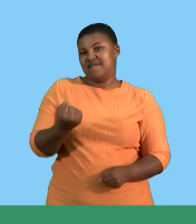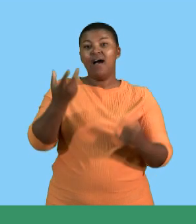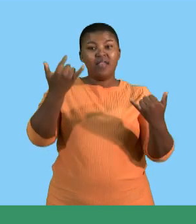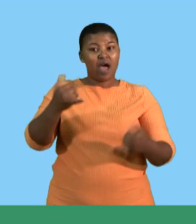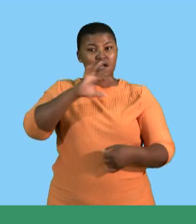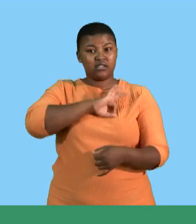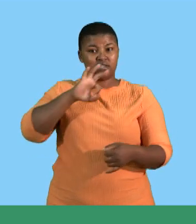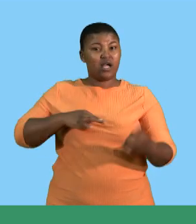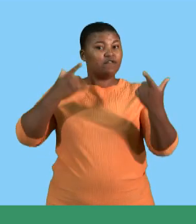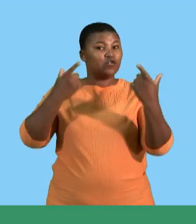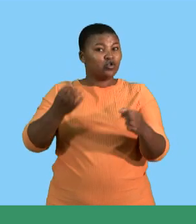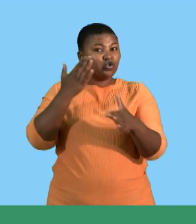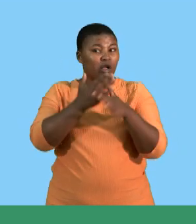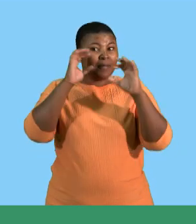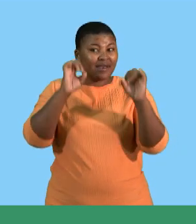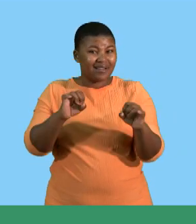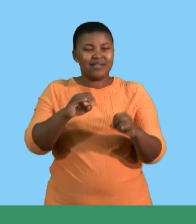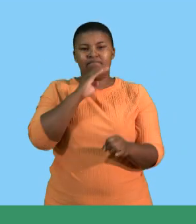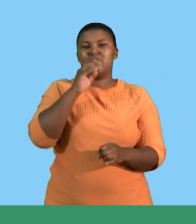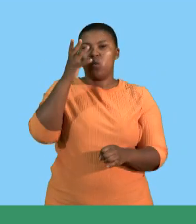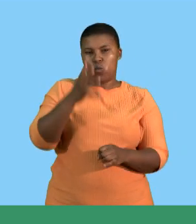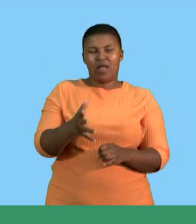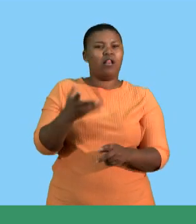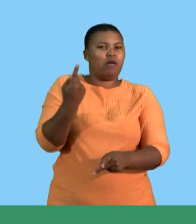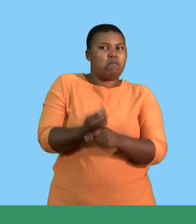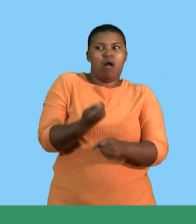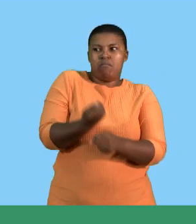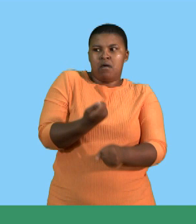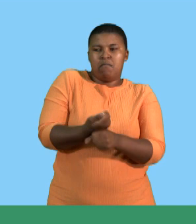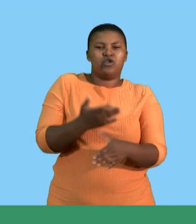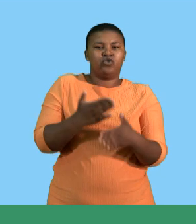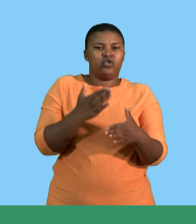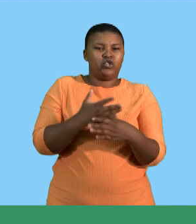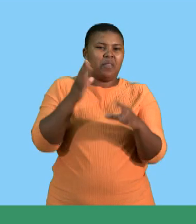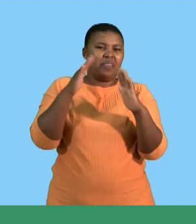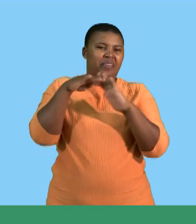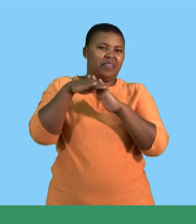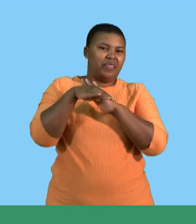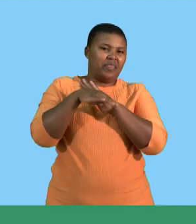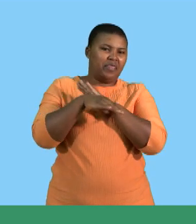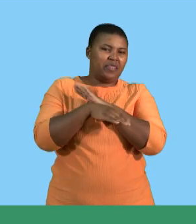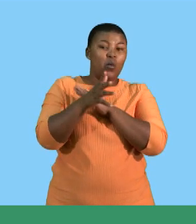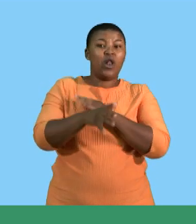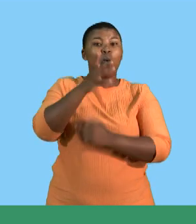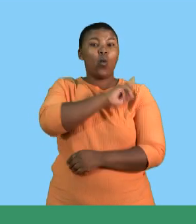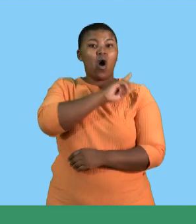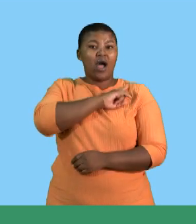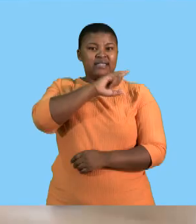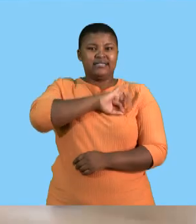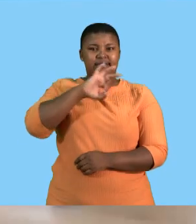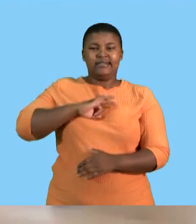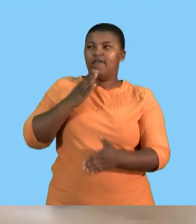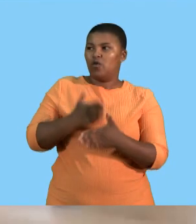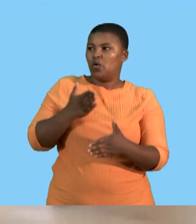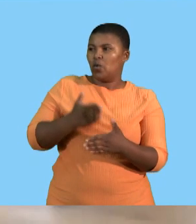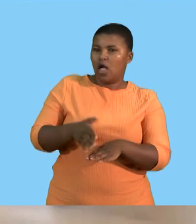work or do their work correctly, we will lose productivity. So they will work slower, or they will make